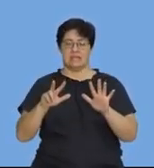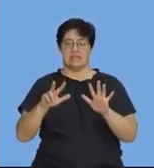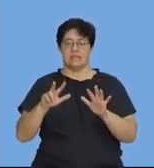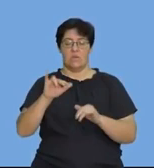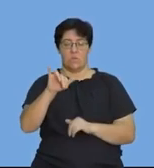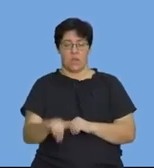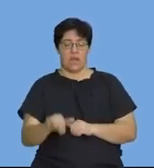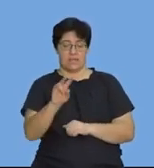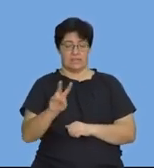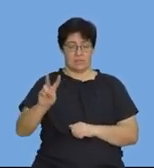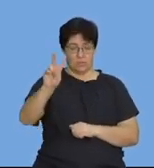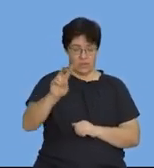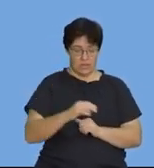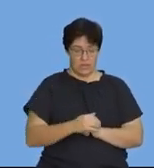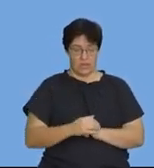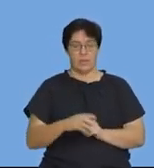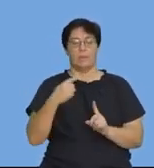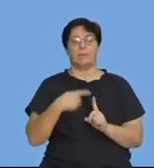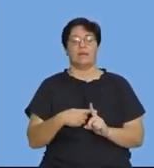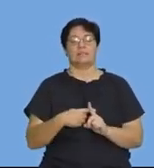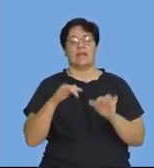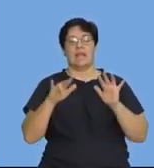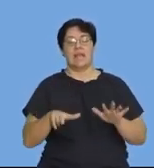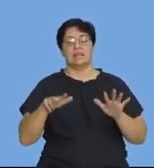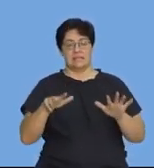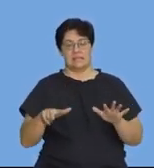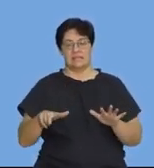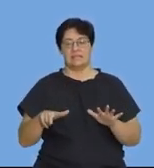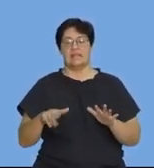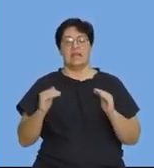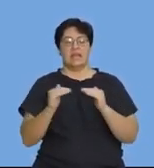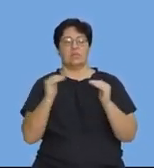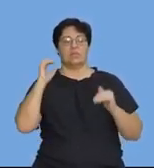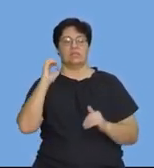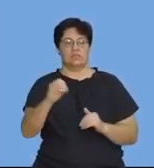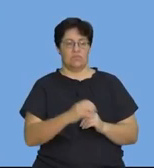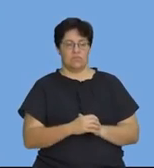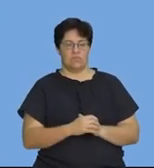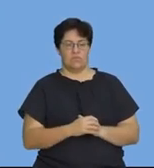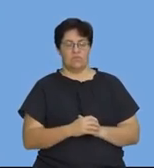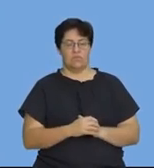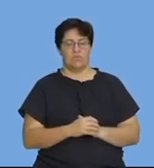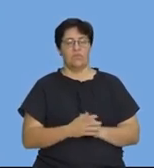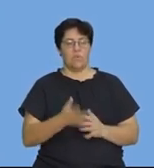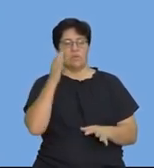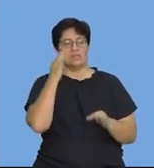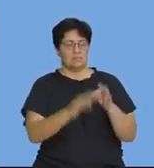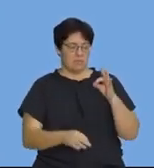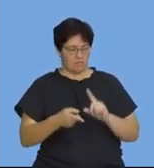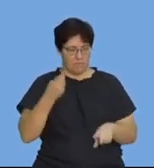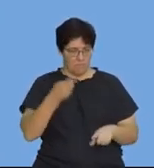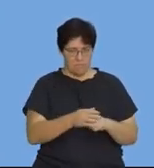then plus 18 equal to 0. And then I will then simplify it from here, right? So